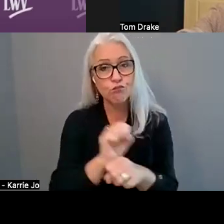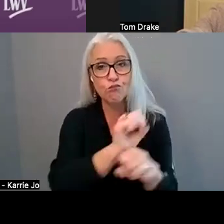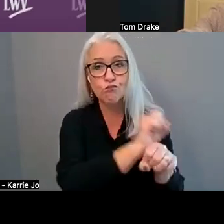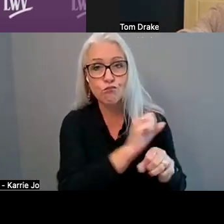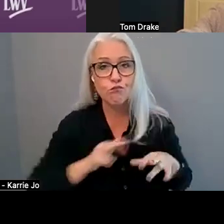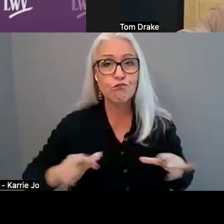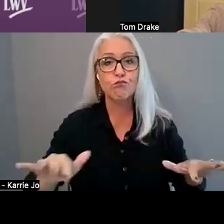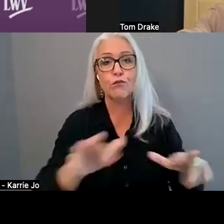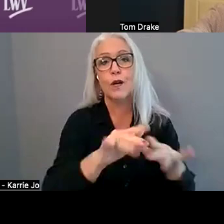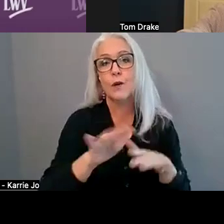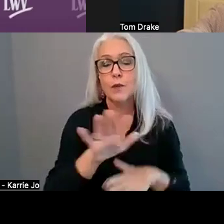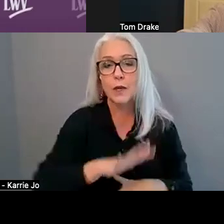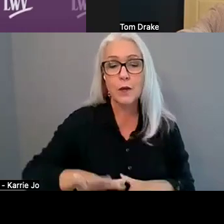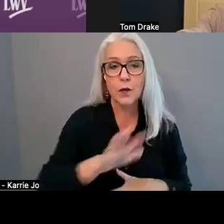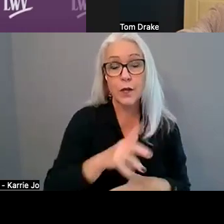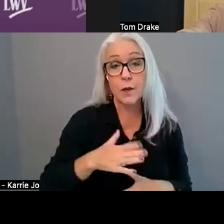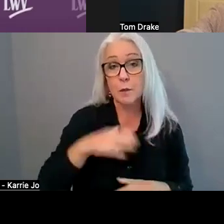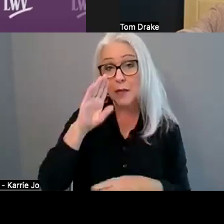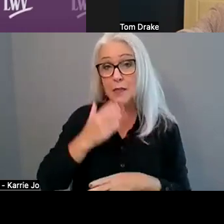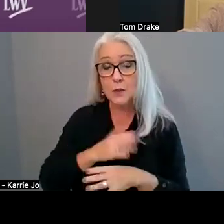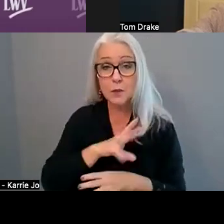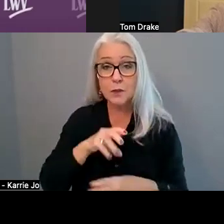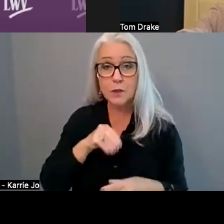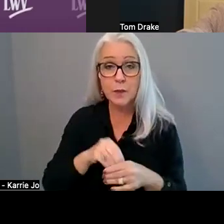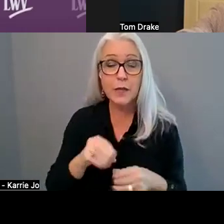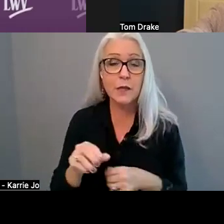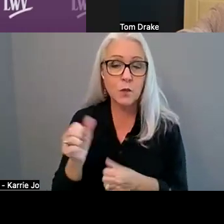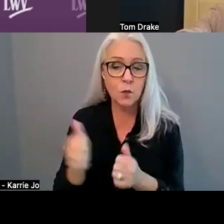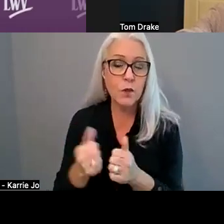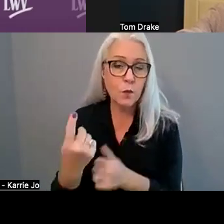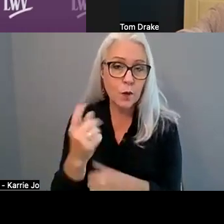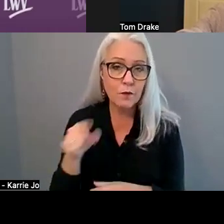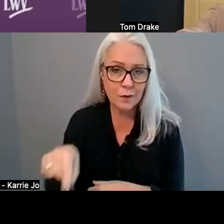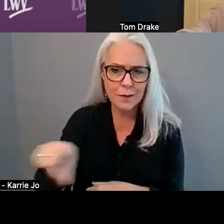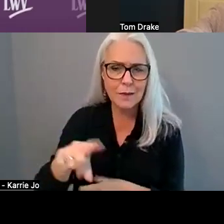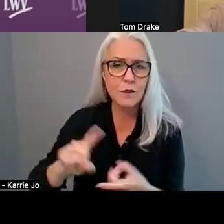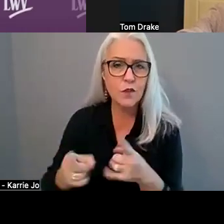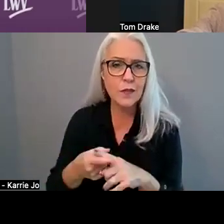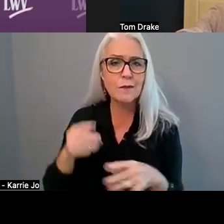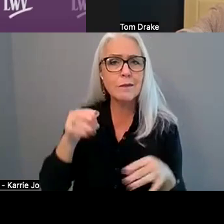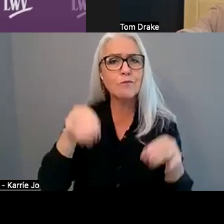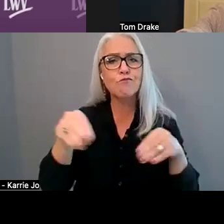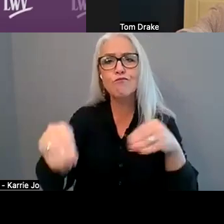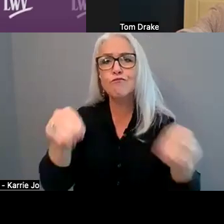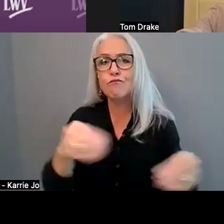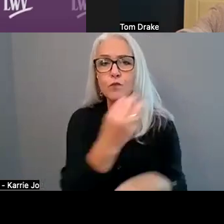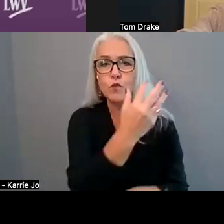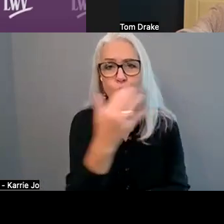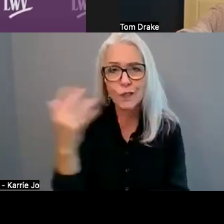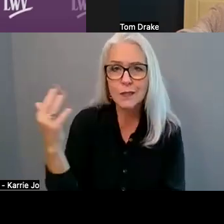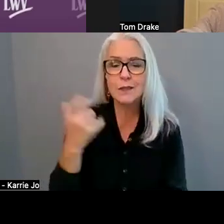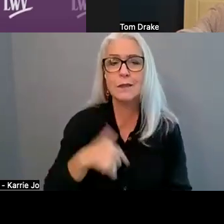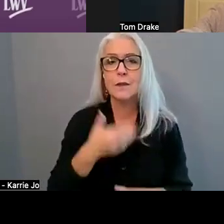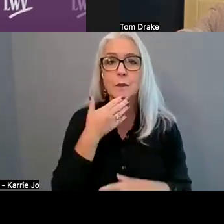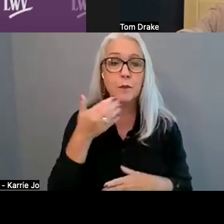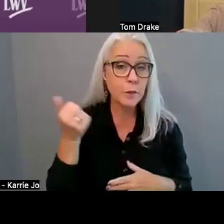climate. My son participated last year with one of his friends who had secured a grant in planting trees that were better at drinking